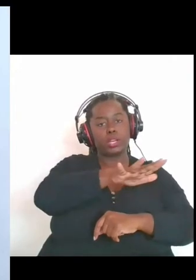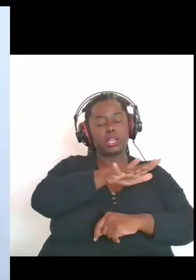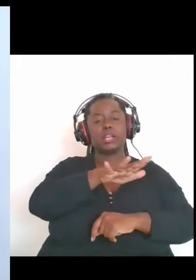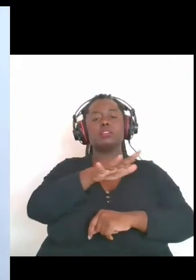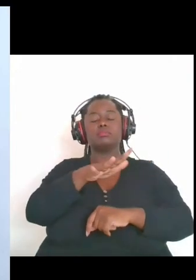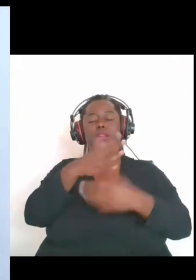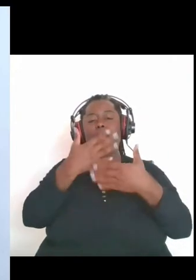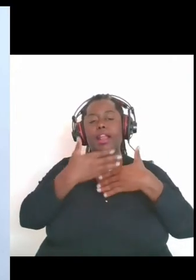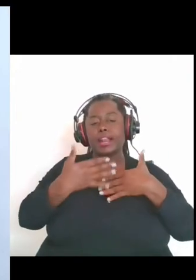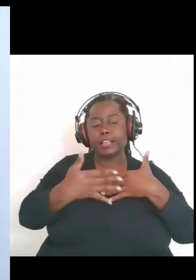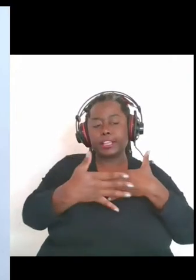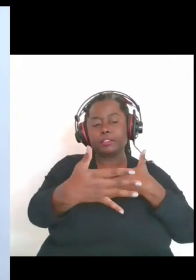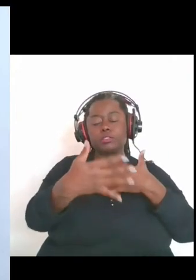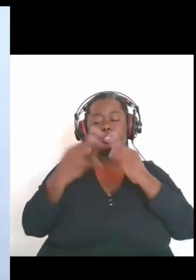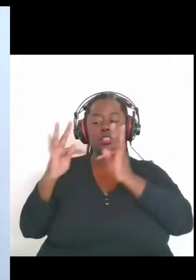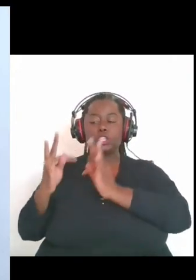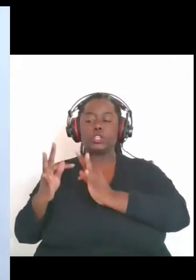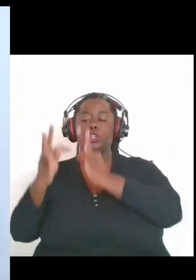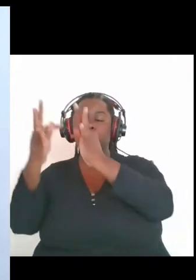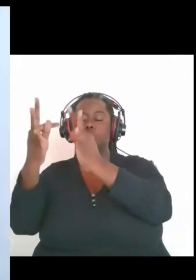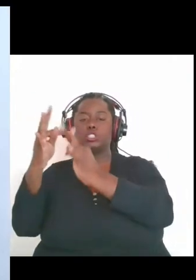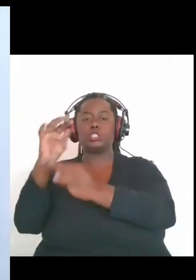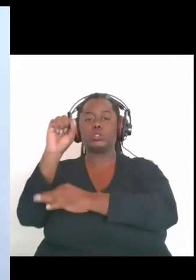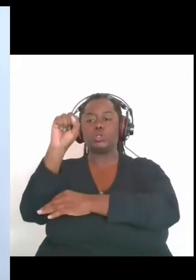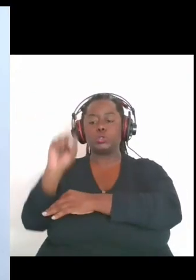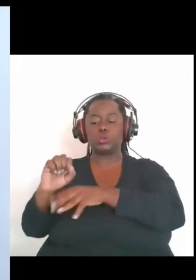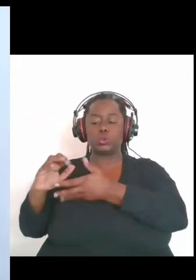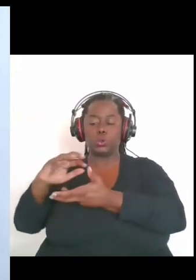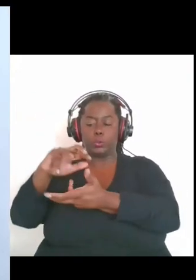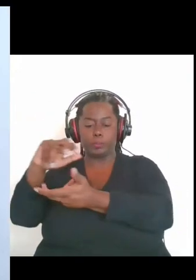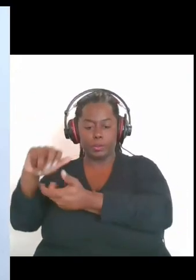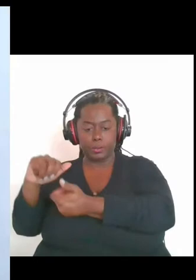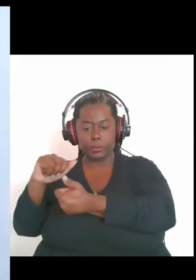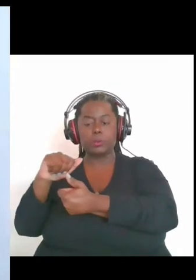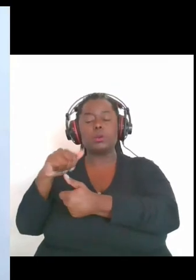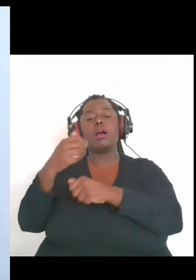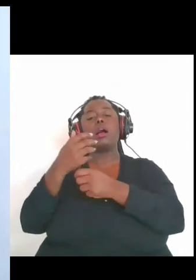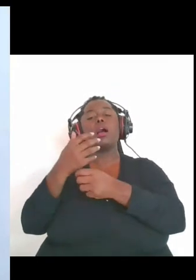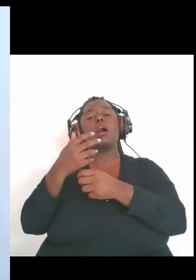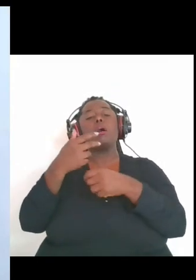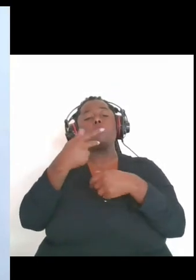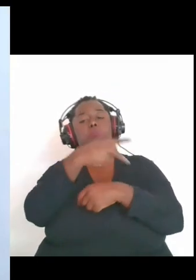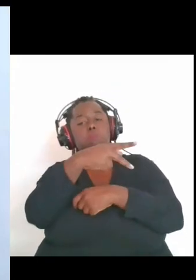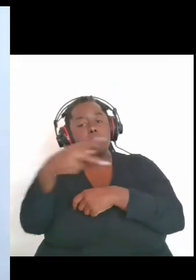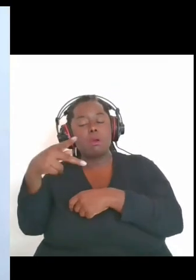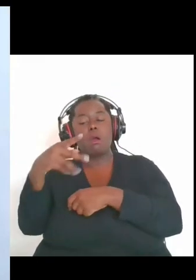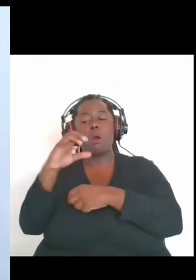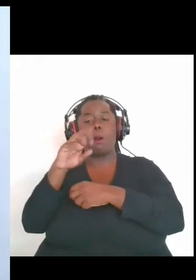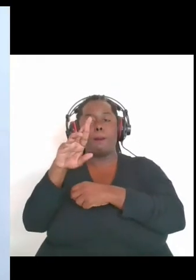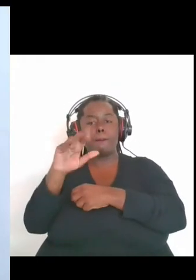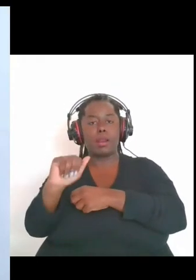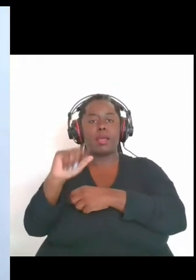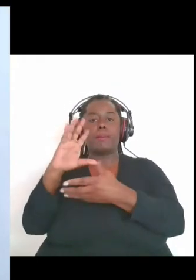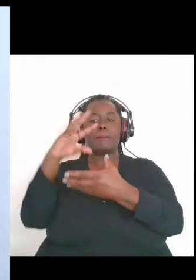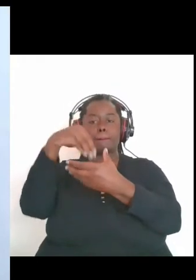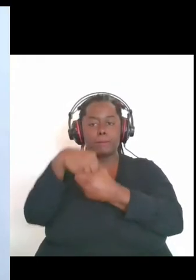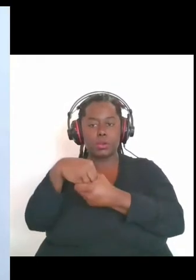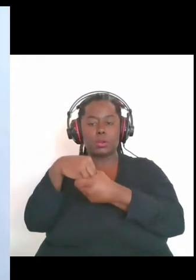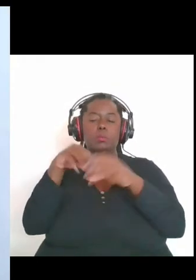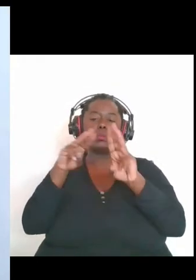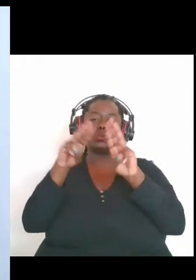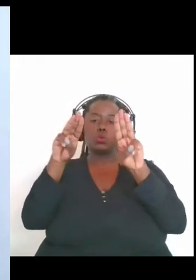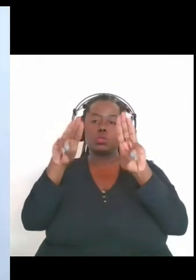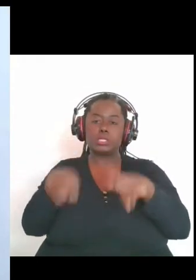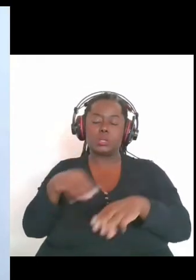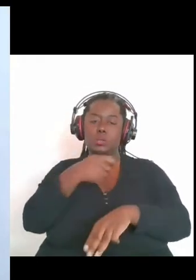queer criticism archives and the global South his artist his work is